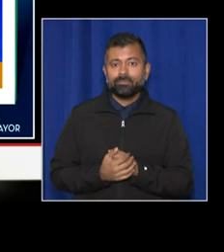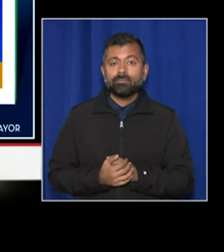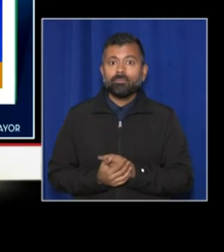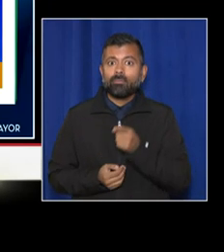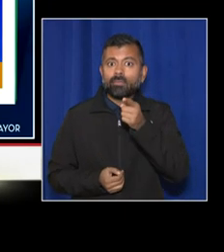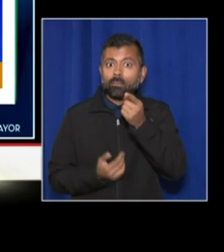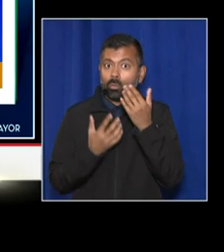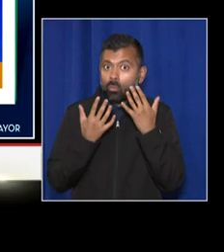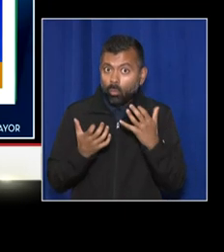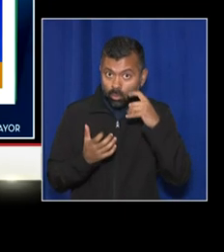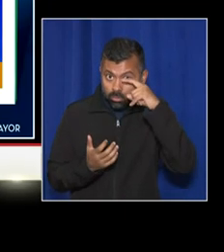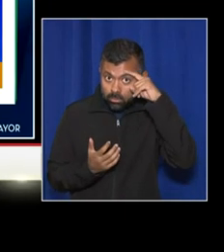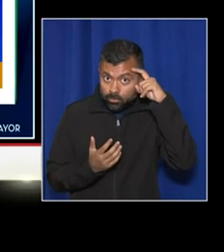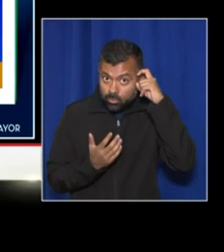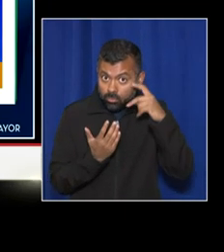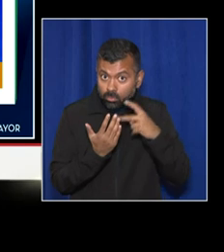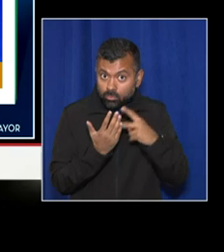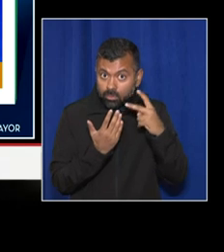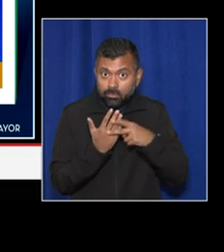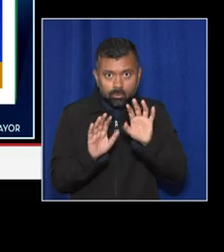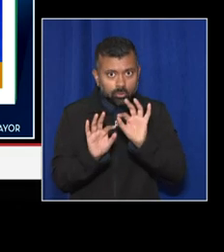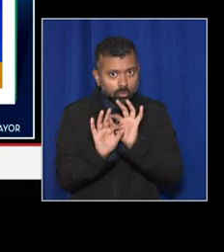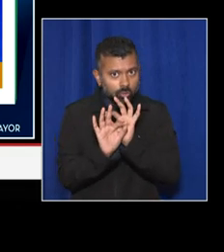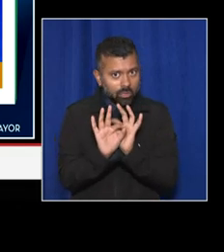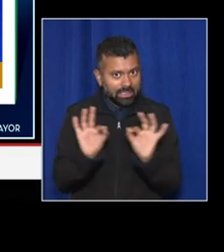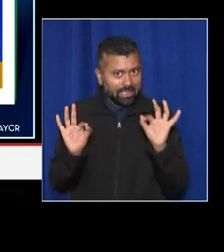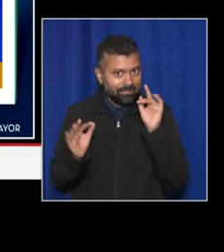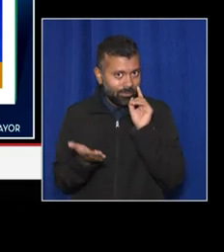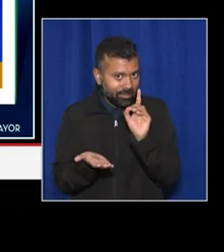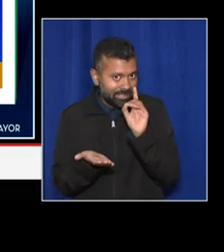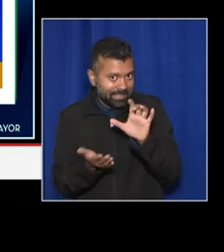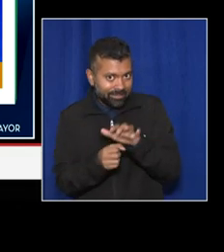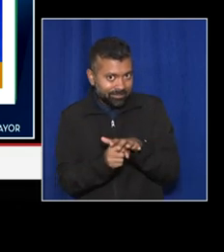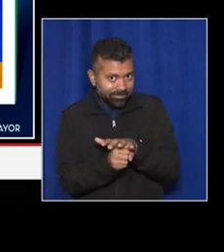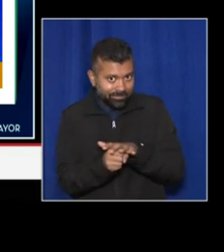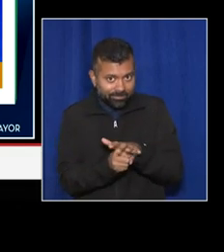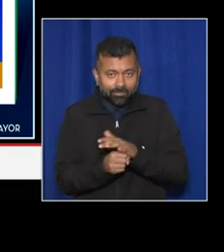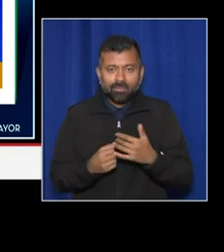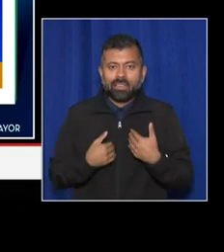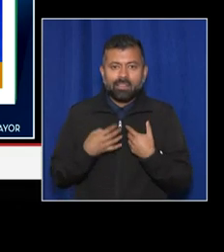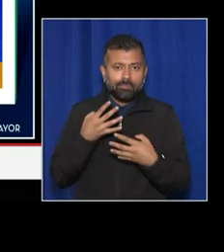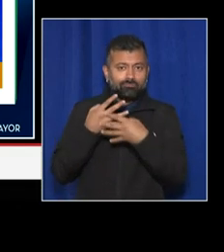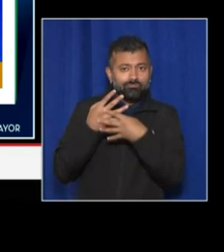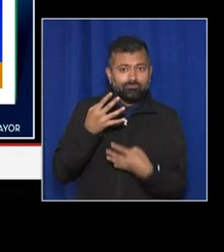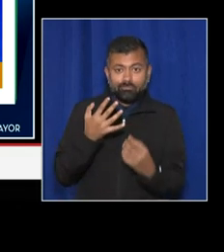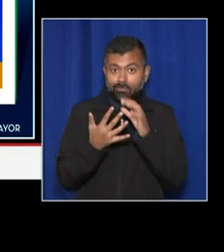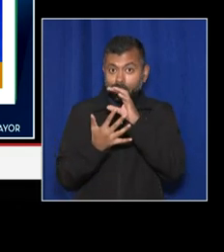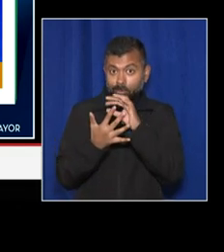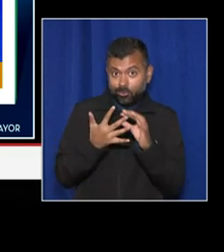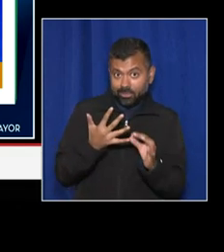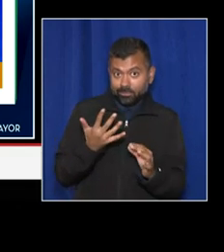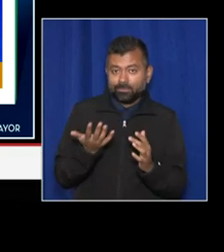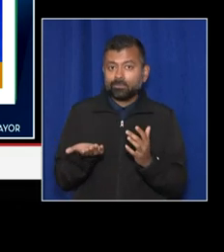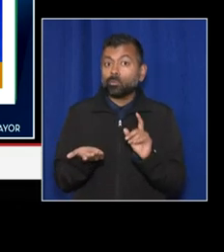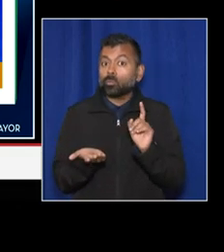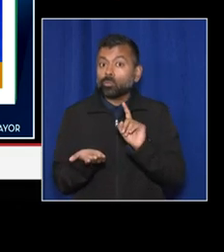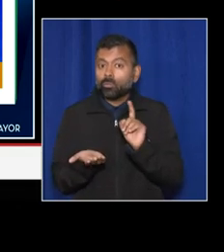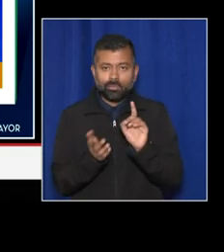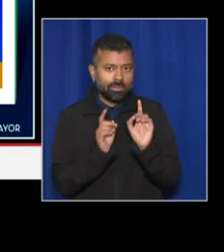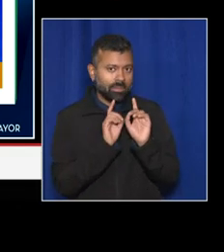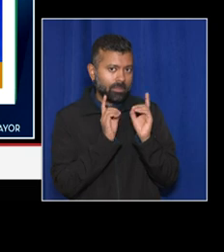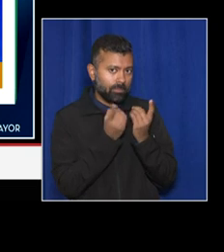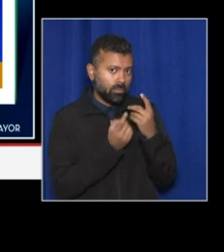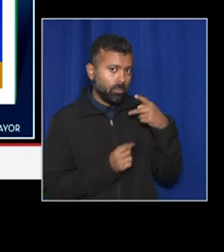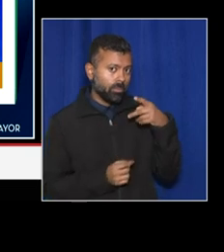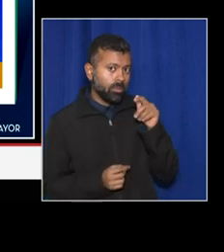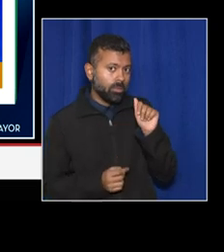your family members and your children, we have a lot going on across the city at our Department of Parks and Recreation, DC Public Schools, our